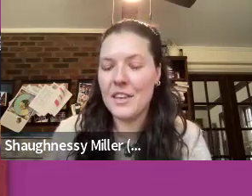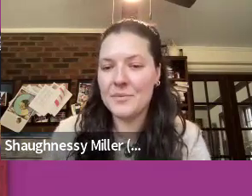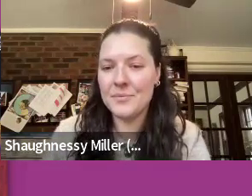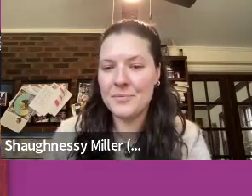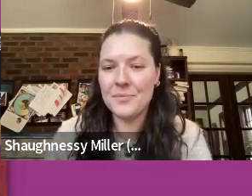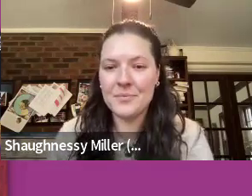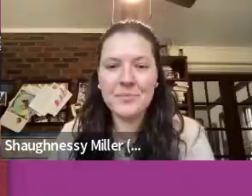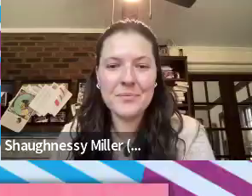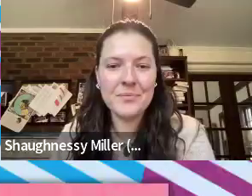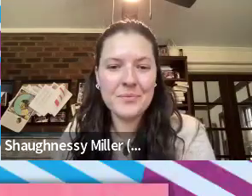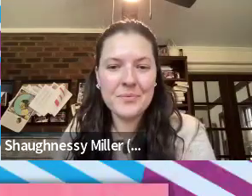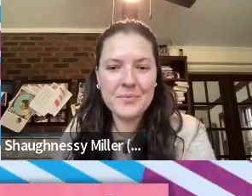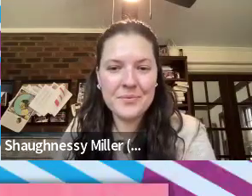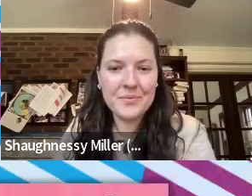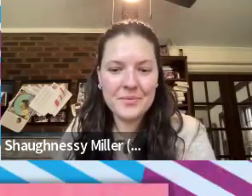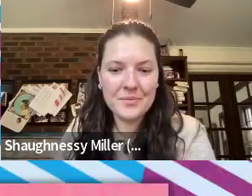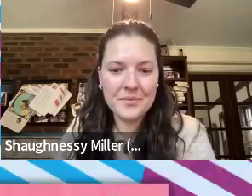19th.